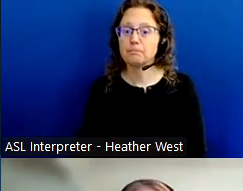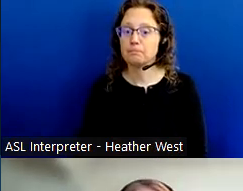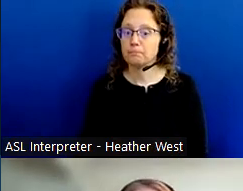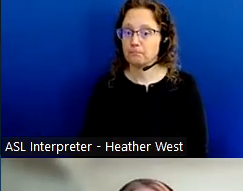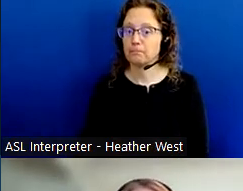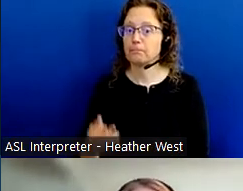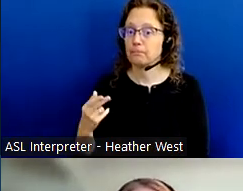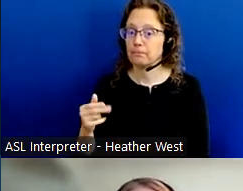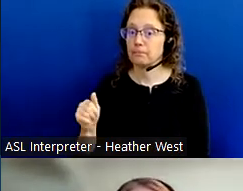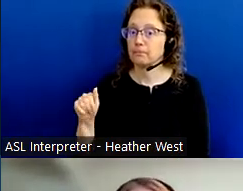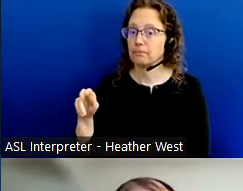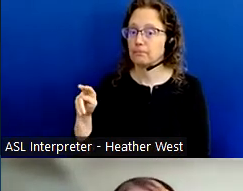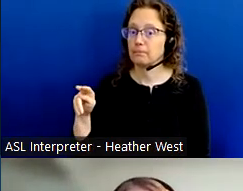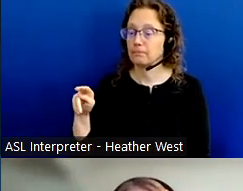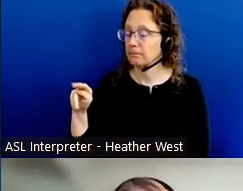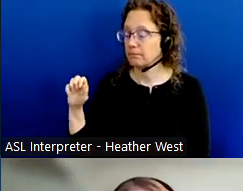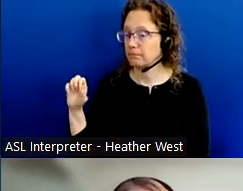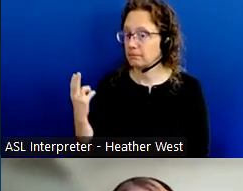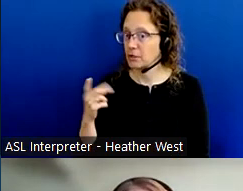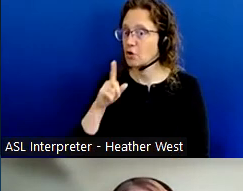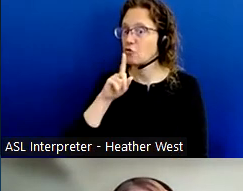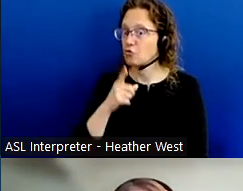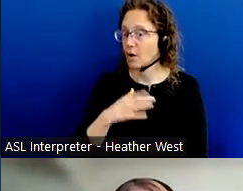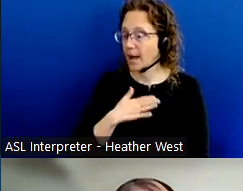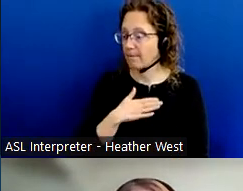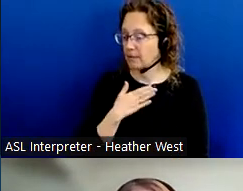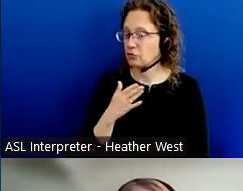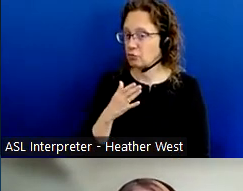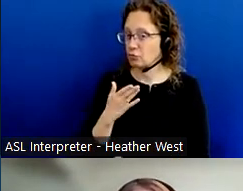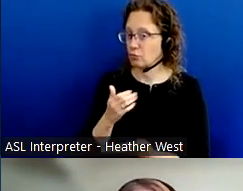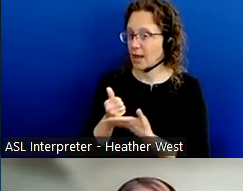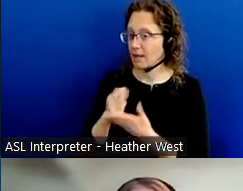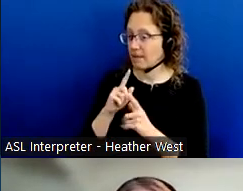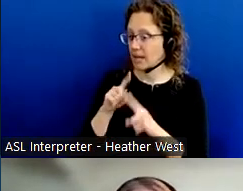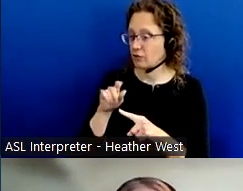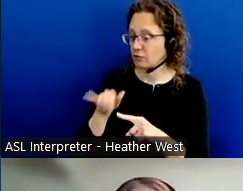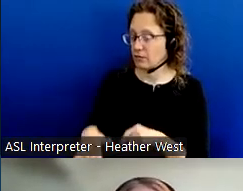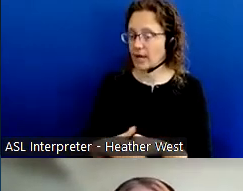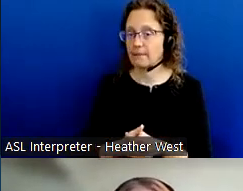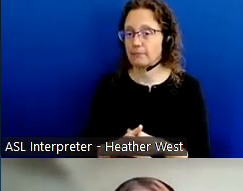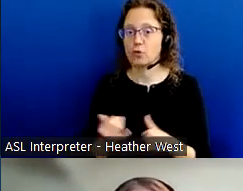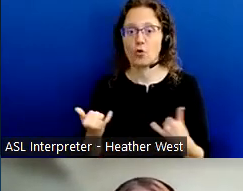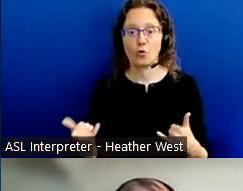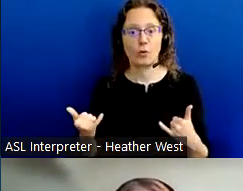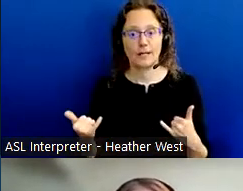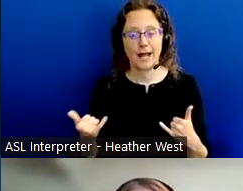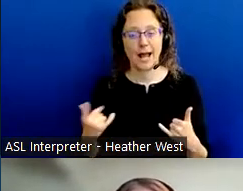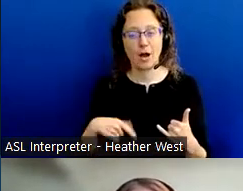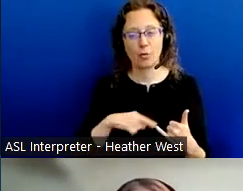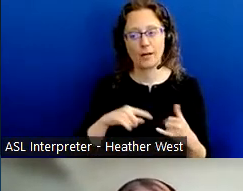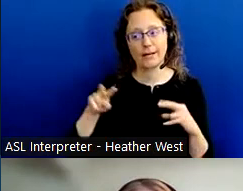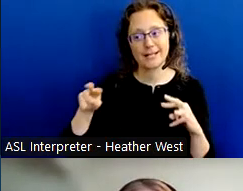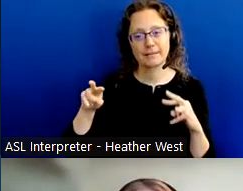Sure. So I can help with that question. So at this time, we're